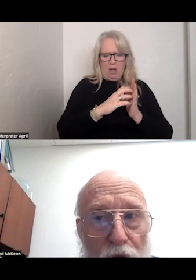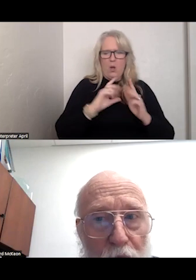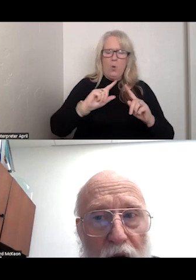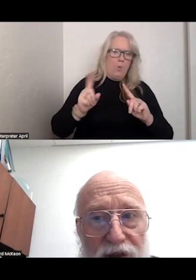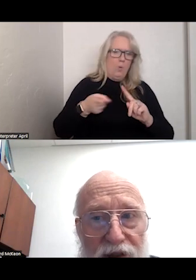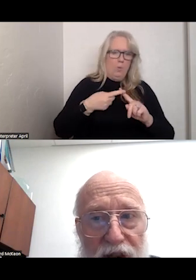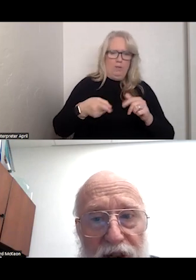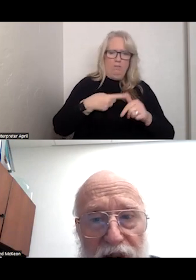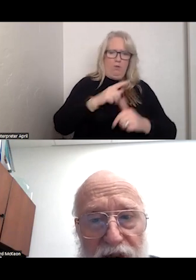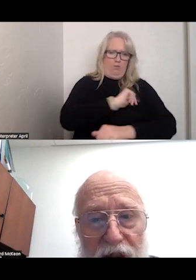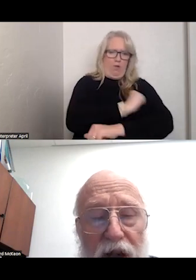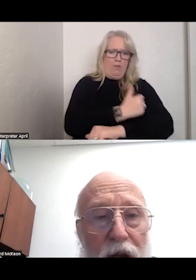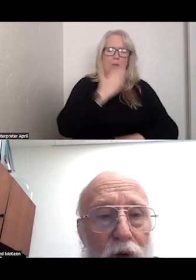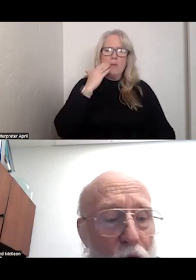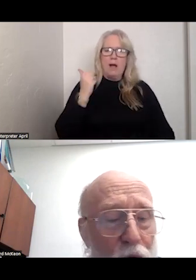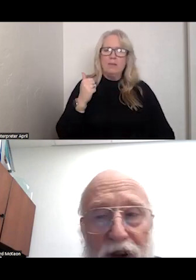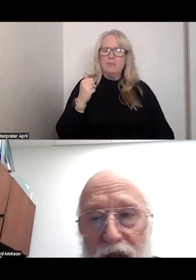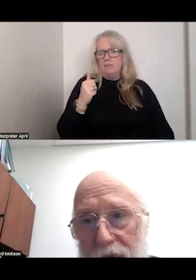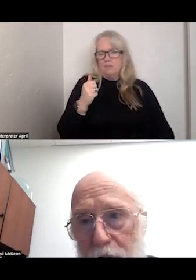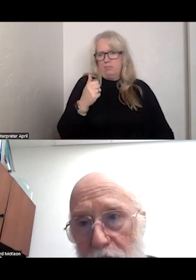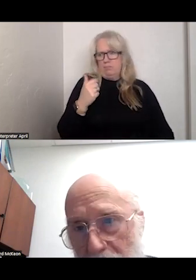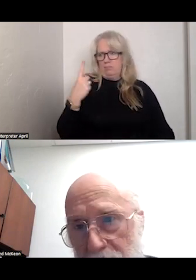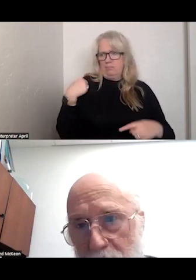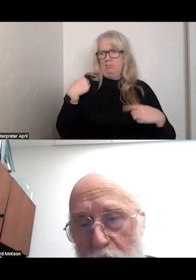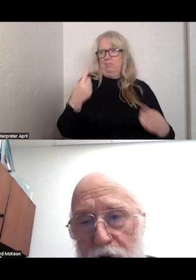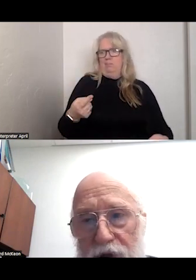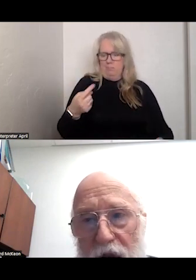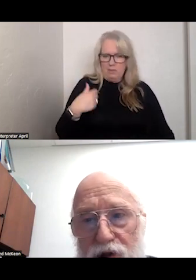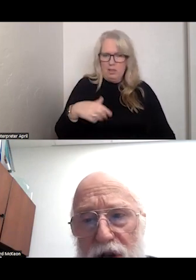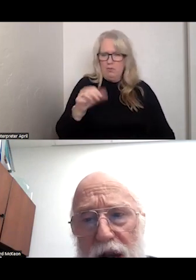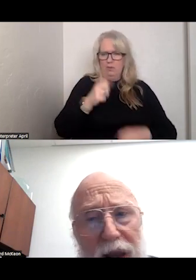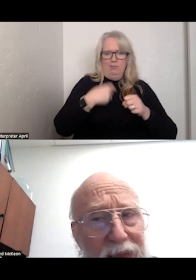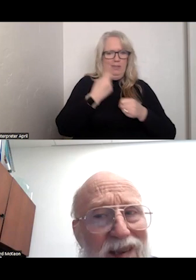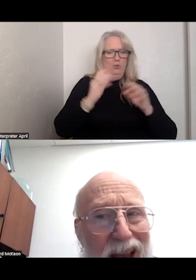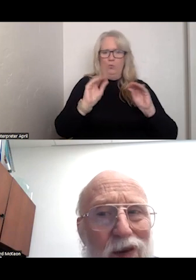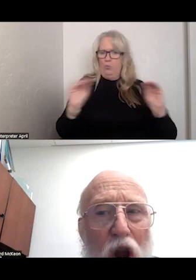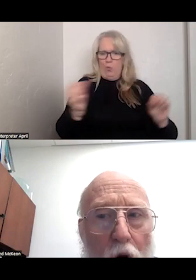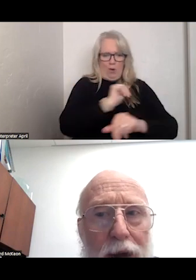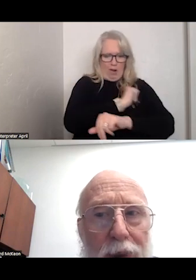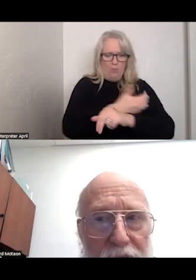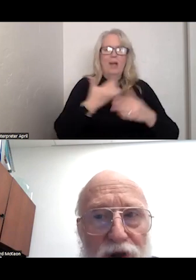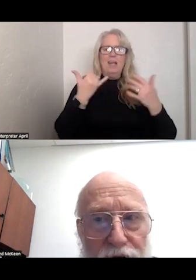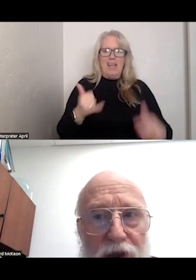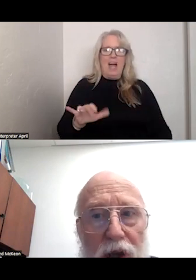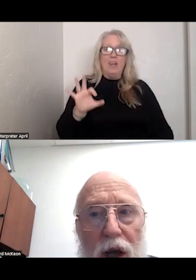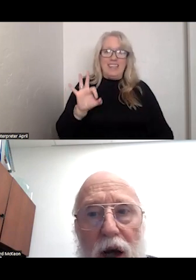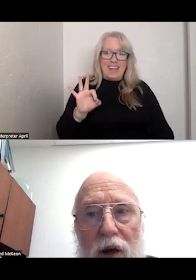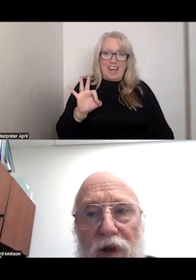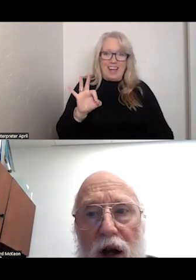first authorized because it had existed for over a decade without any authorization. There's now 9